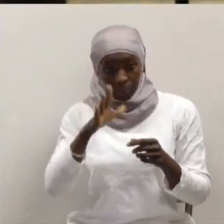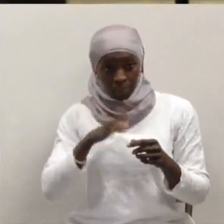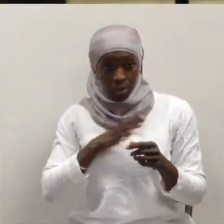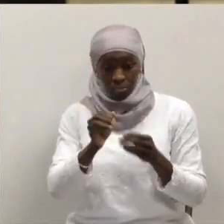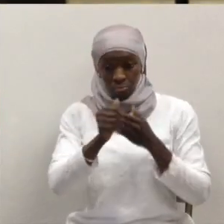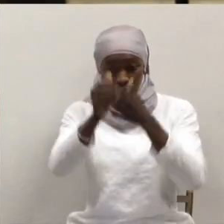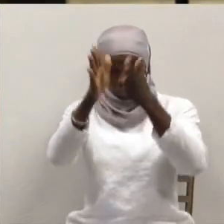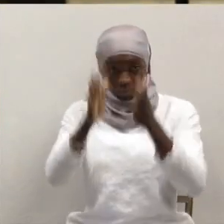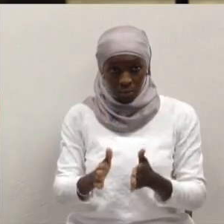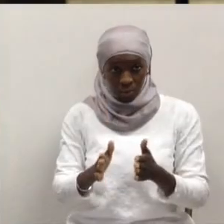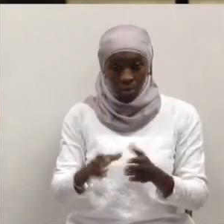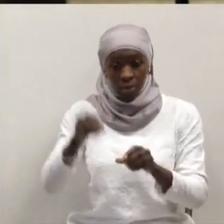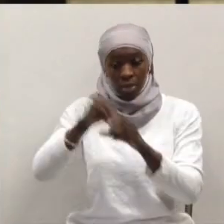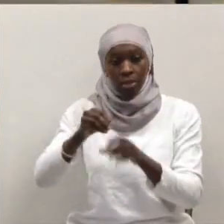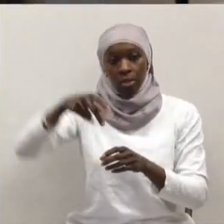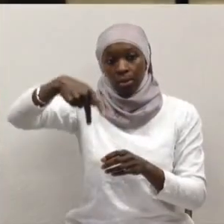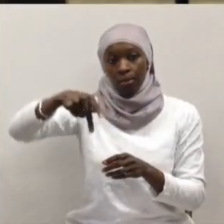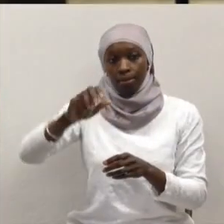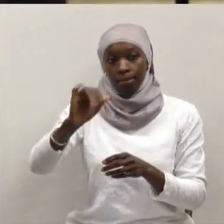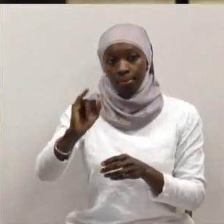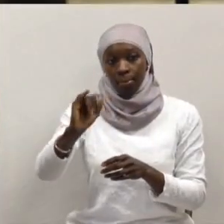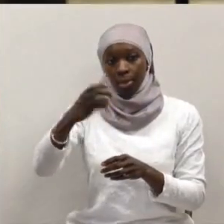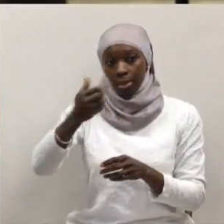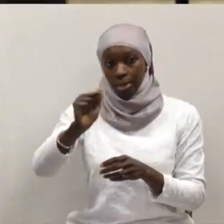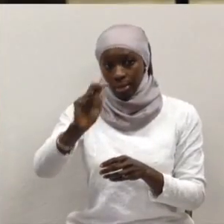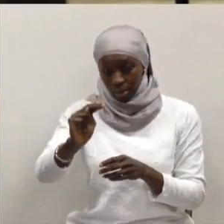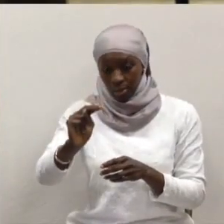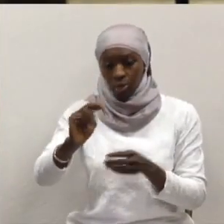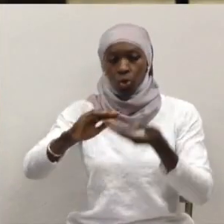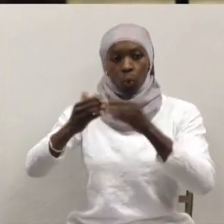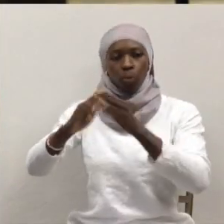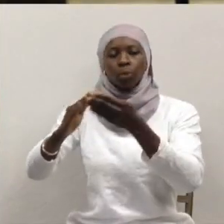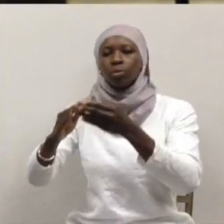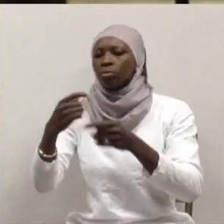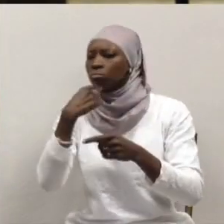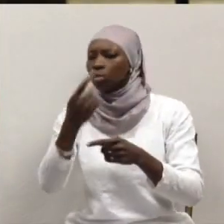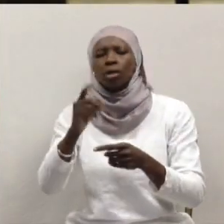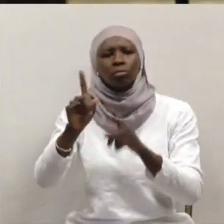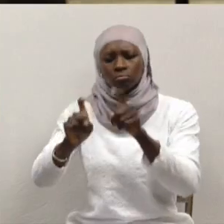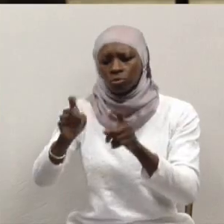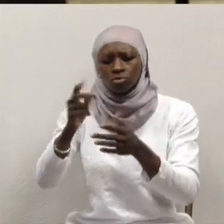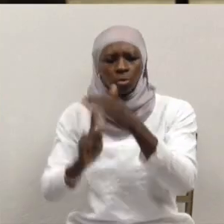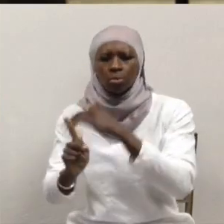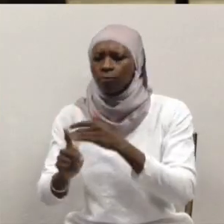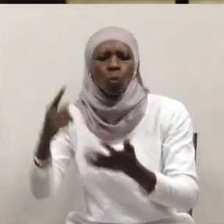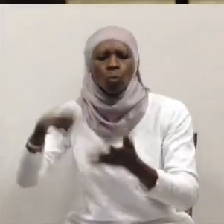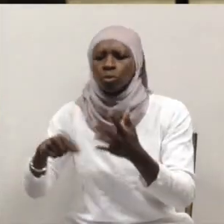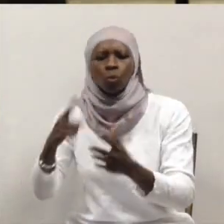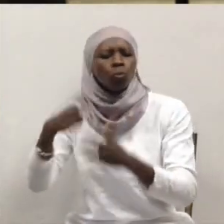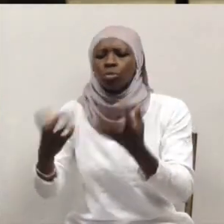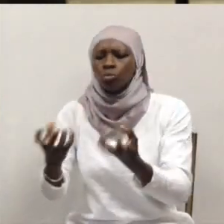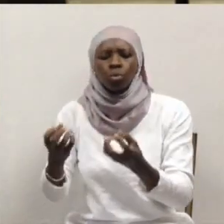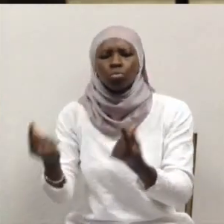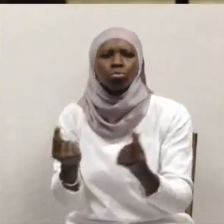the pagan community, told Muhammad sallallahu alaihi wasallam, Muhammad, what do you want to do? Quraysh